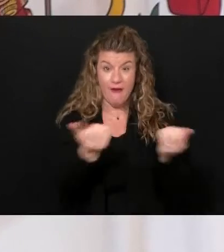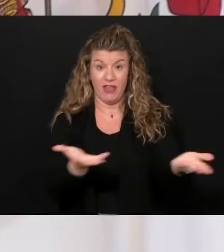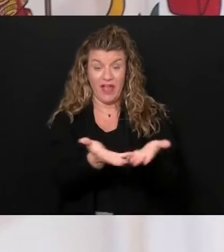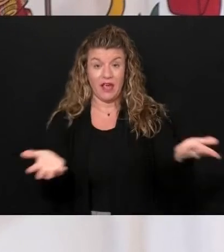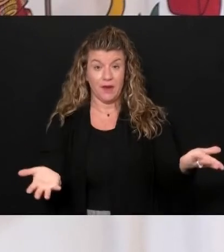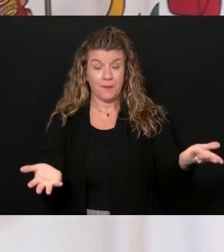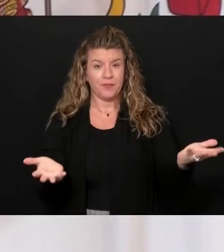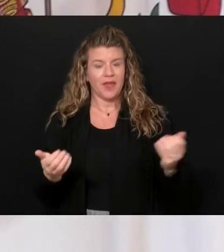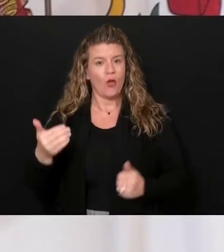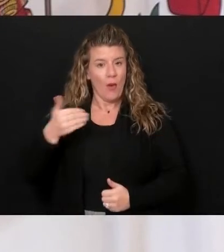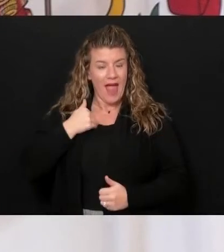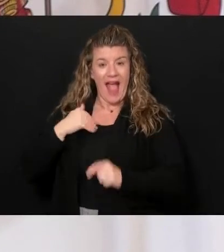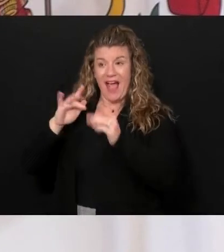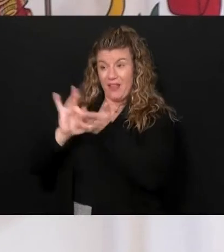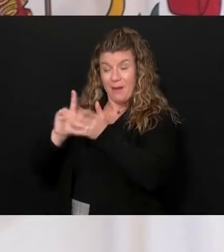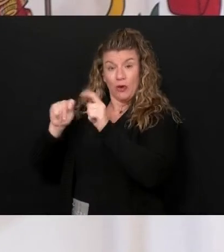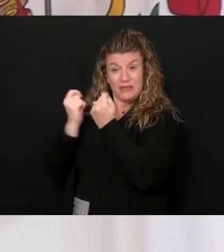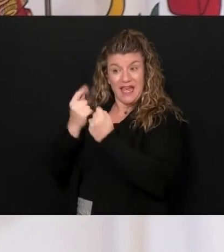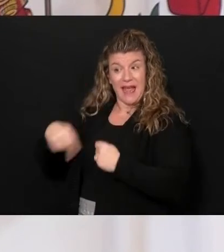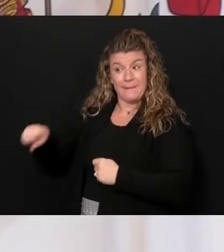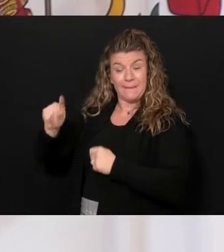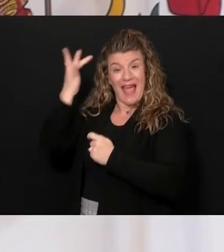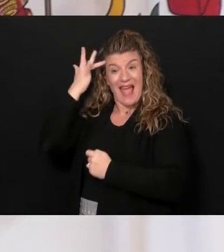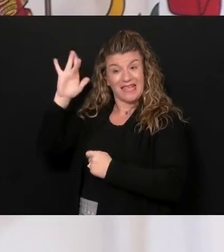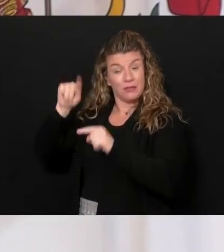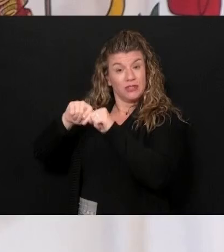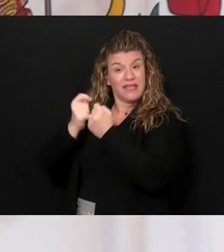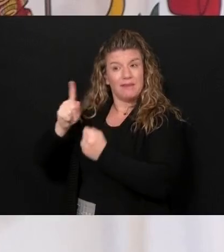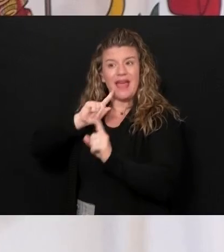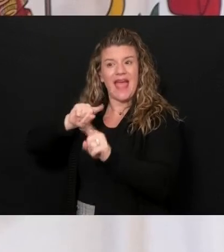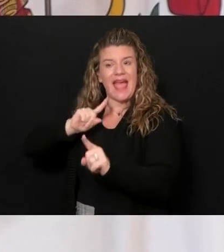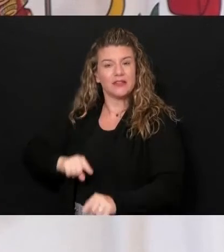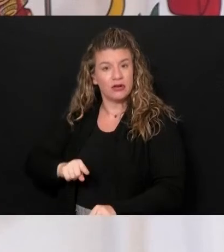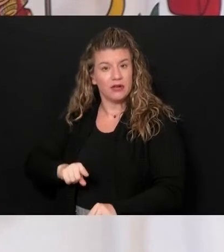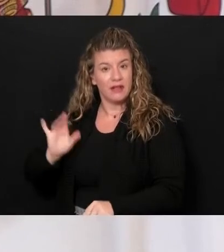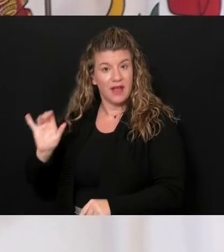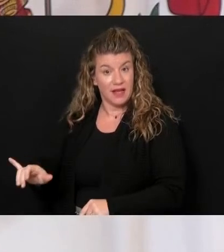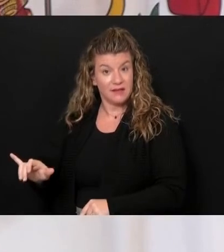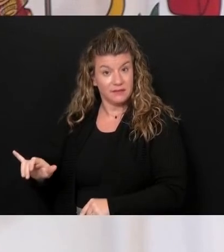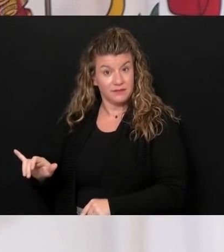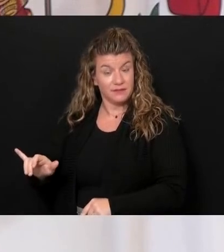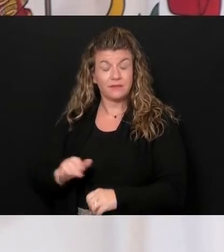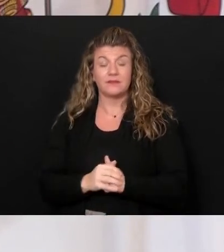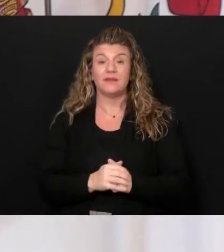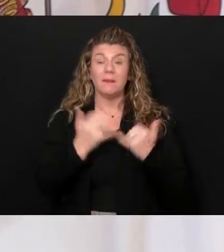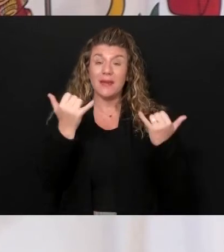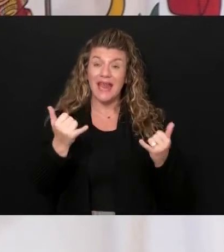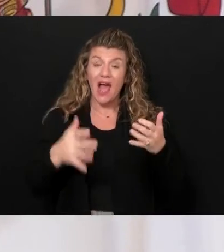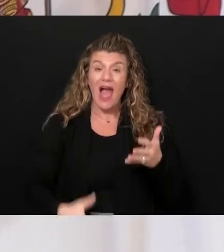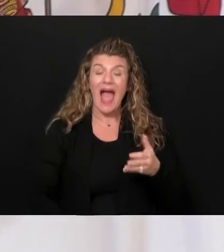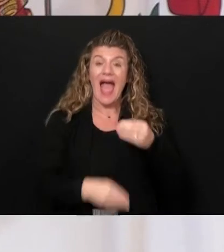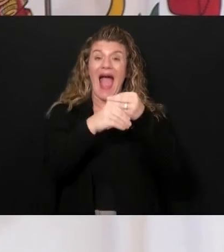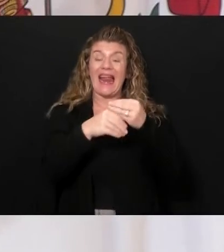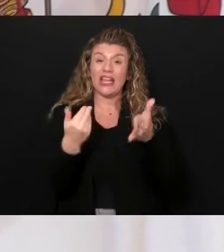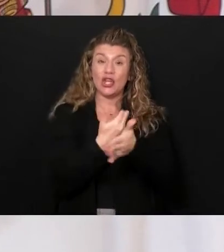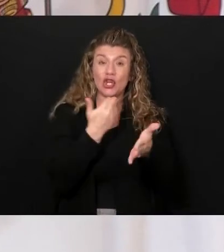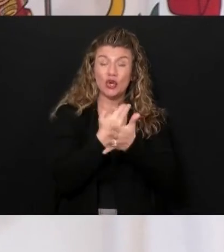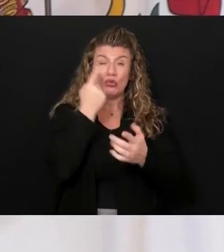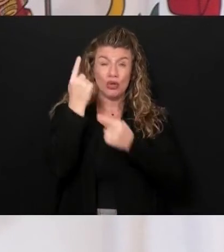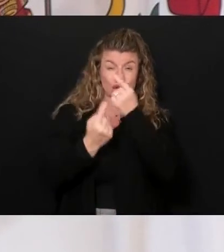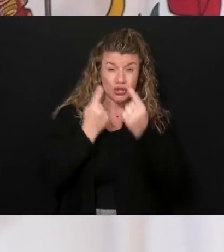we have our medical team and our medical experts answer that. But with the concerns of the